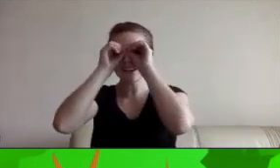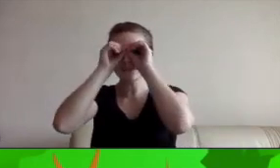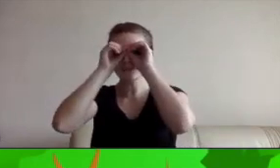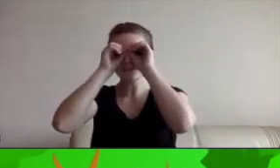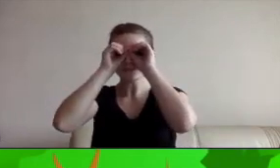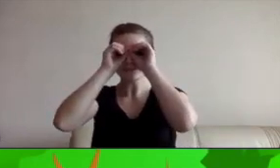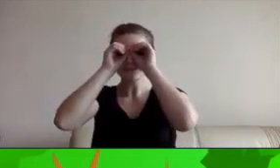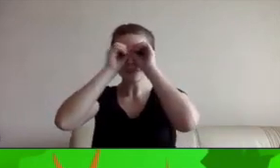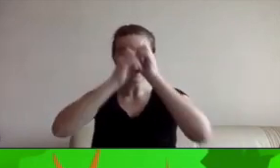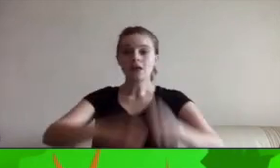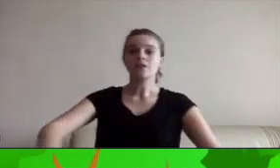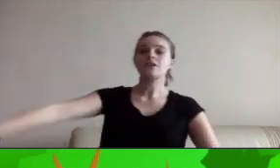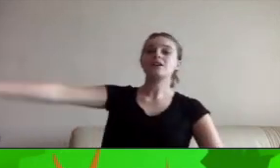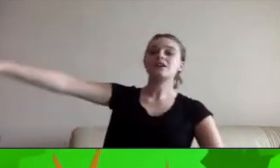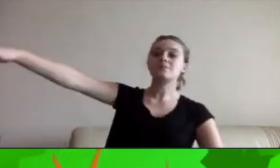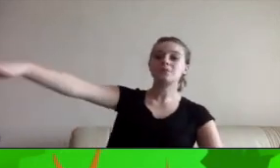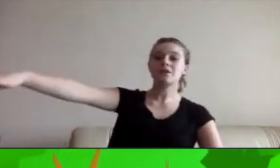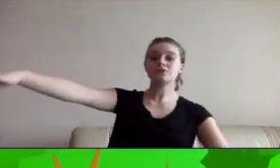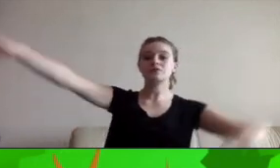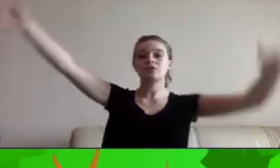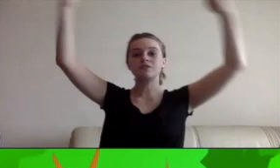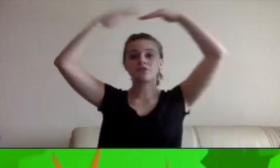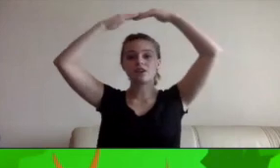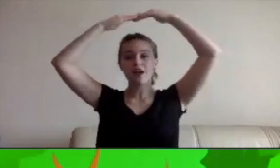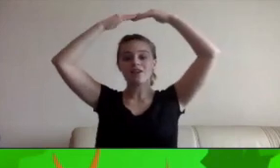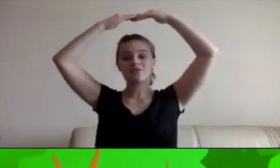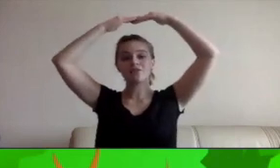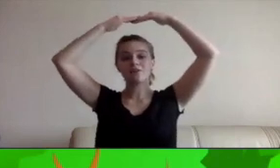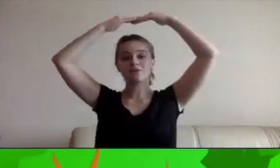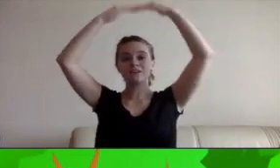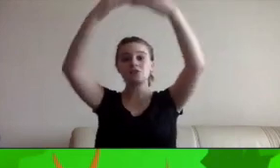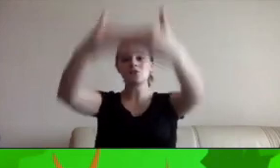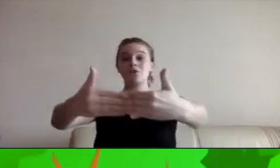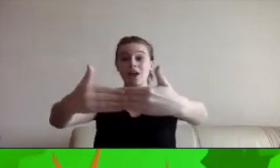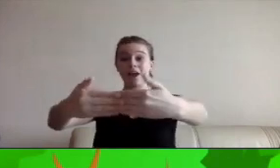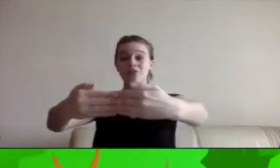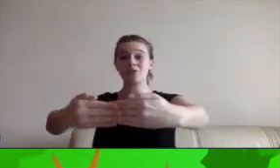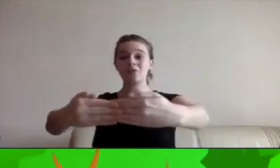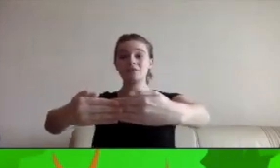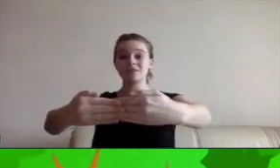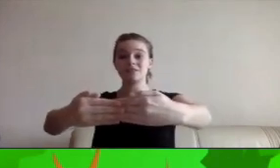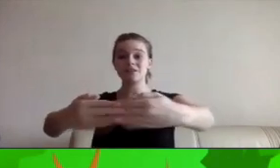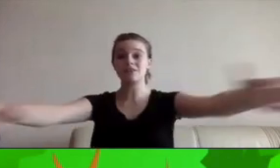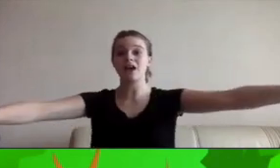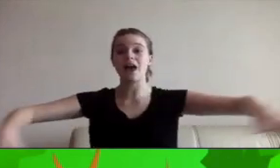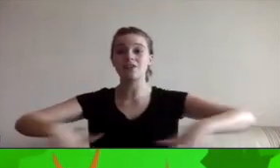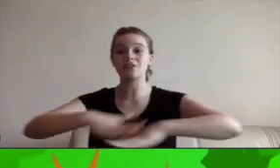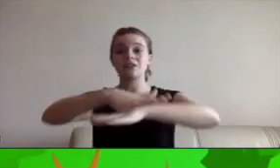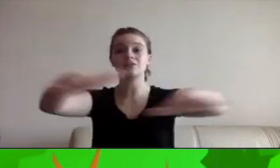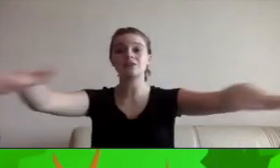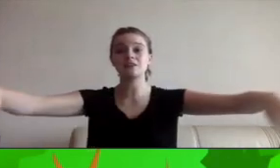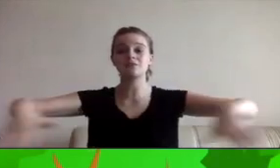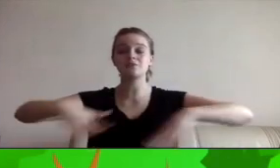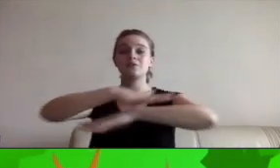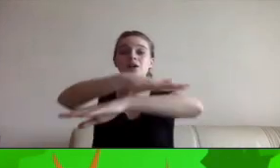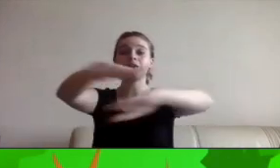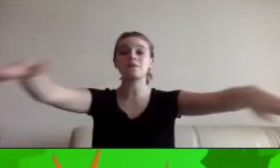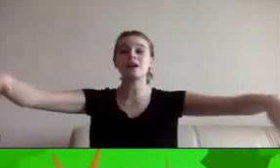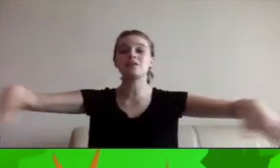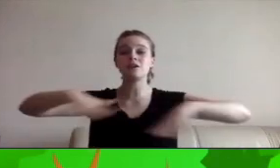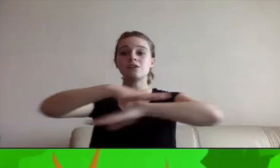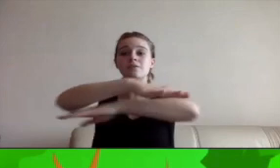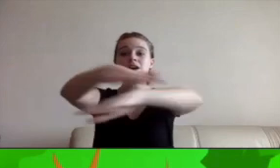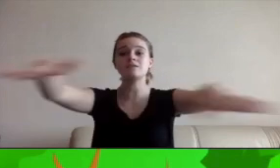did see the branches on the tree and the tree was in the hole and the holes in the ground and the green grass grew